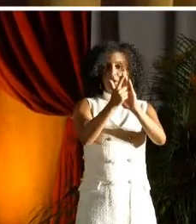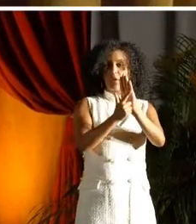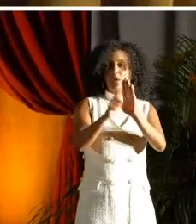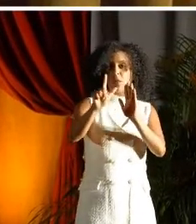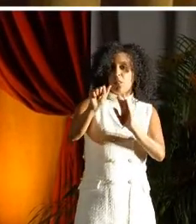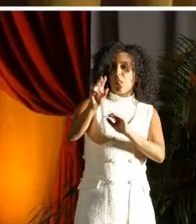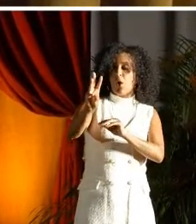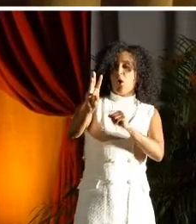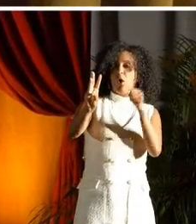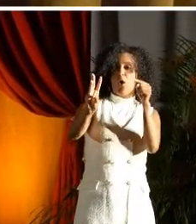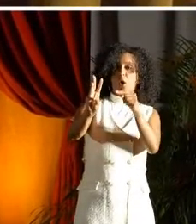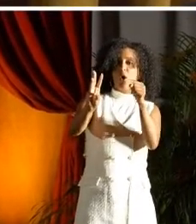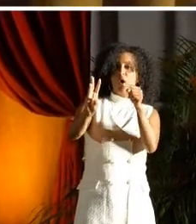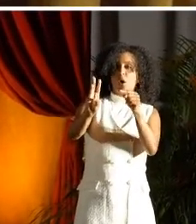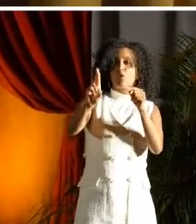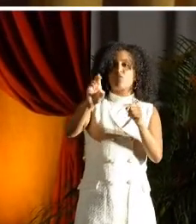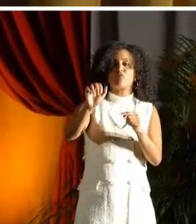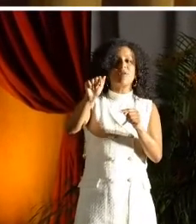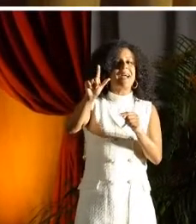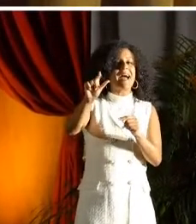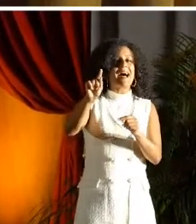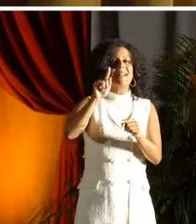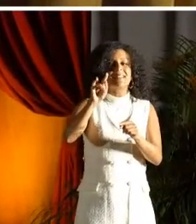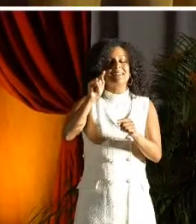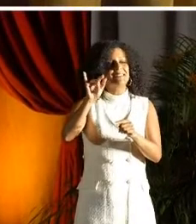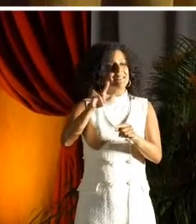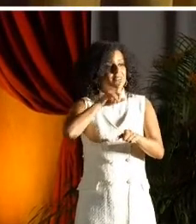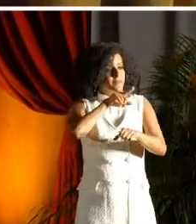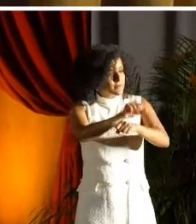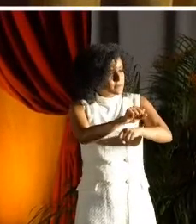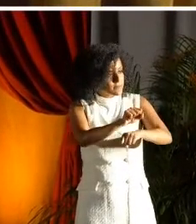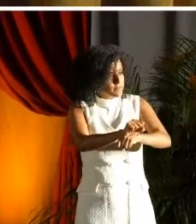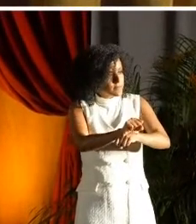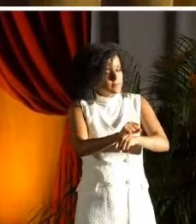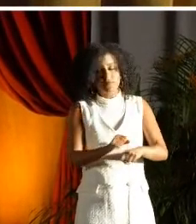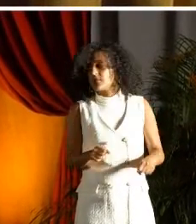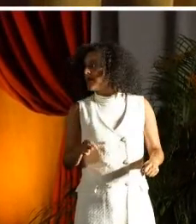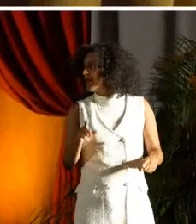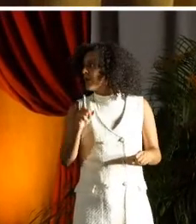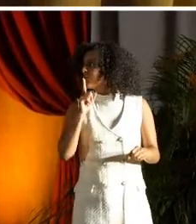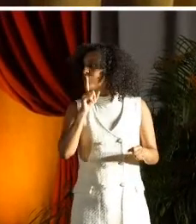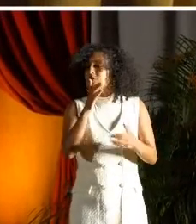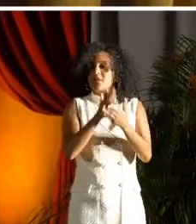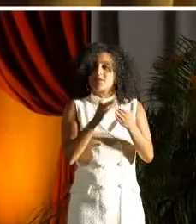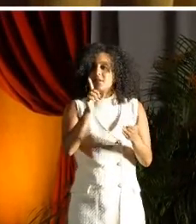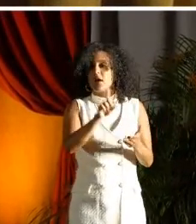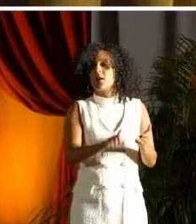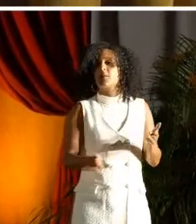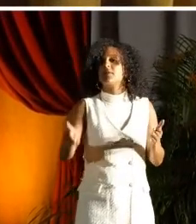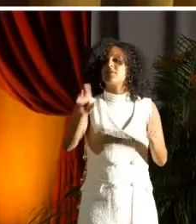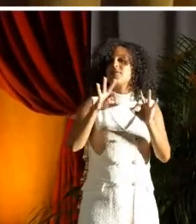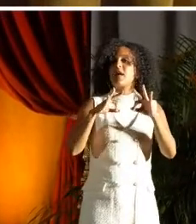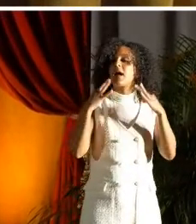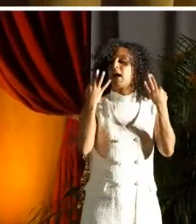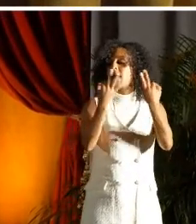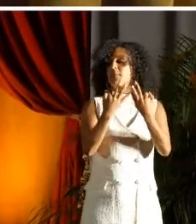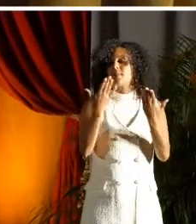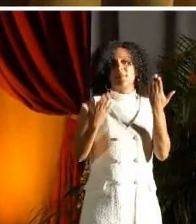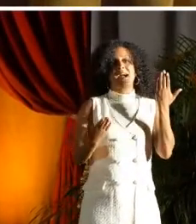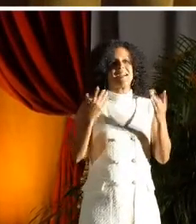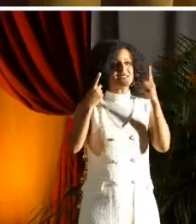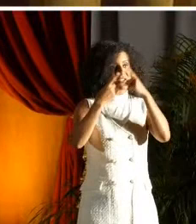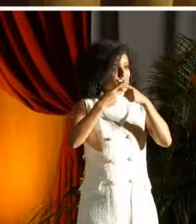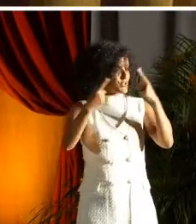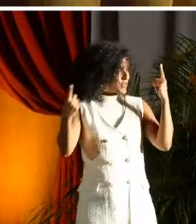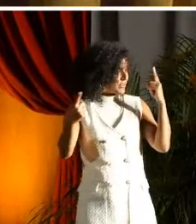understood the reality that you could, and I'm sure some of my panelists may disagree with